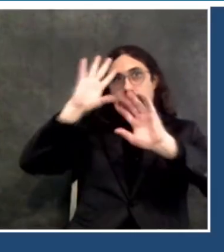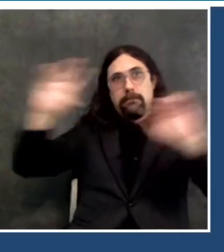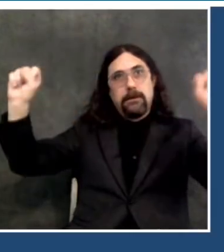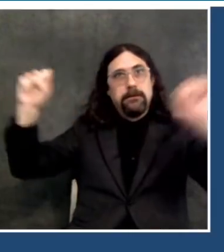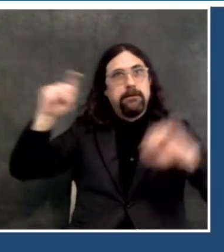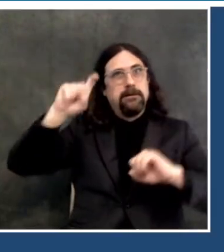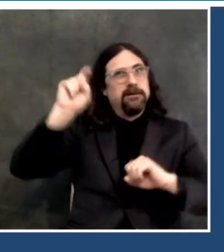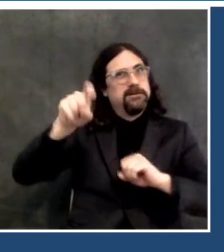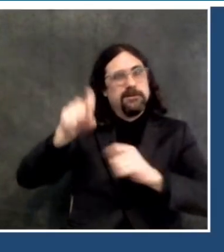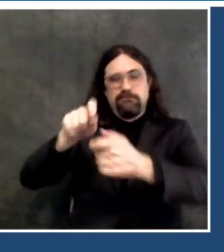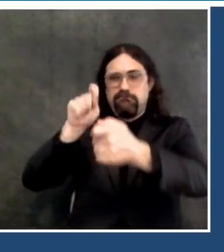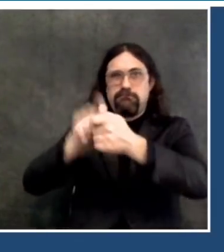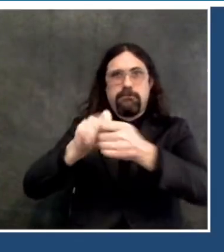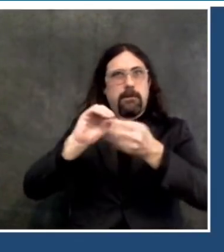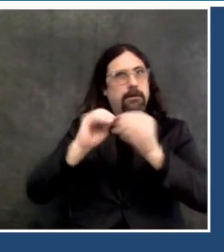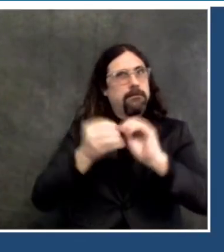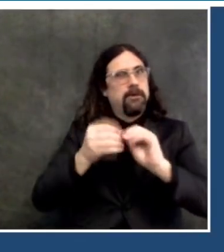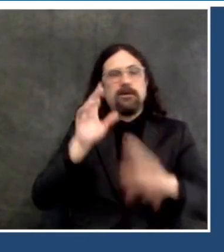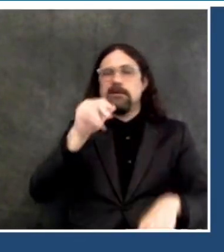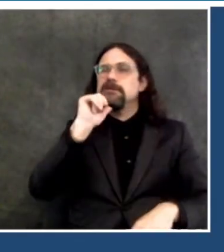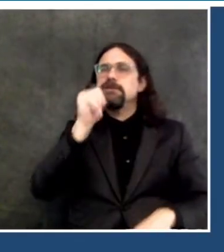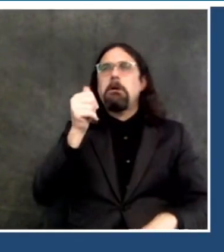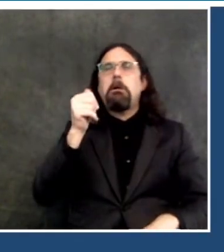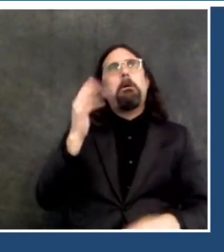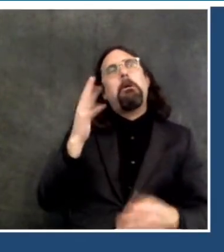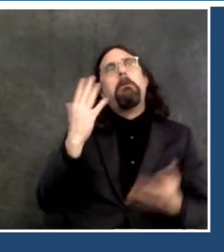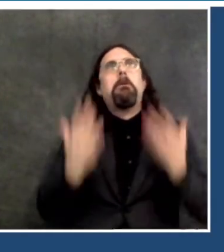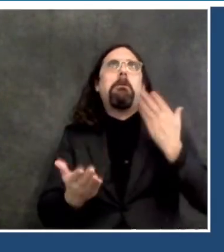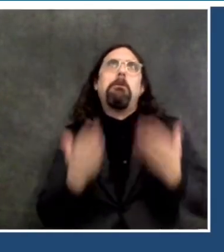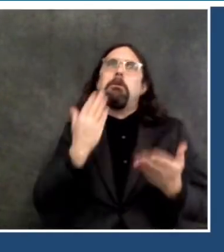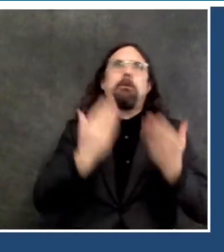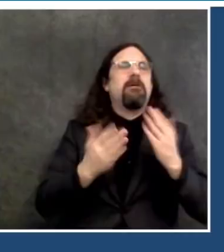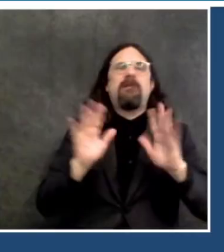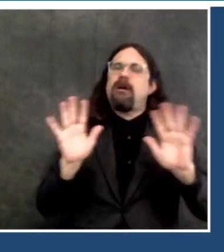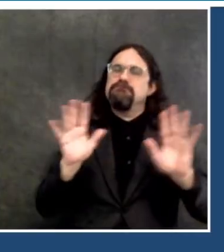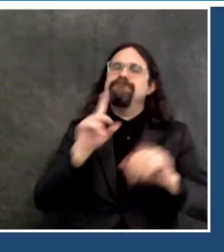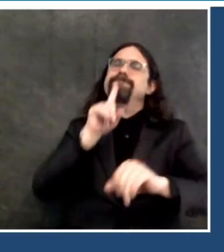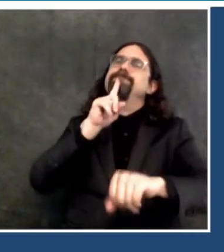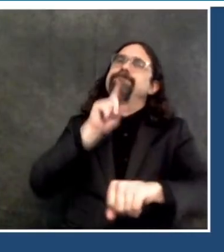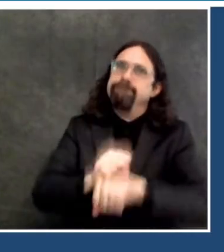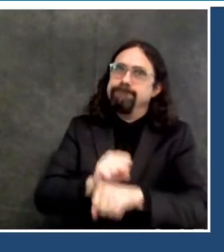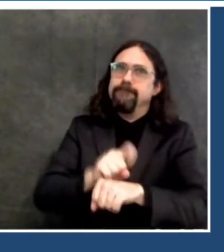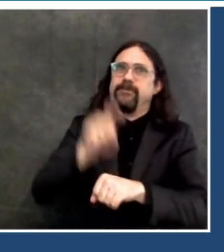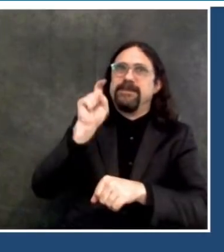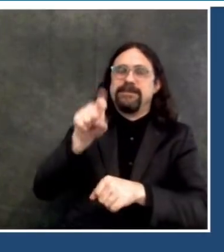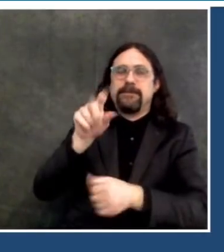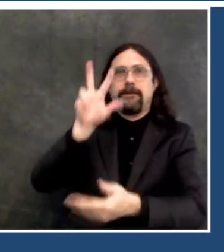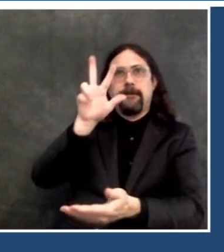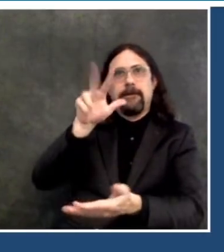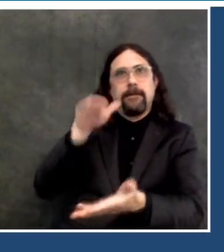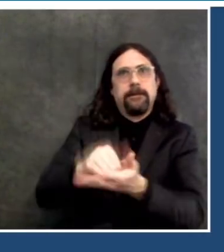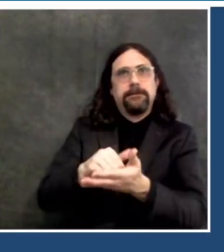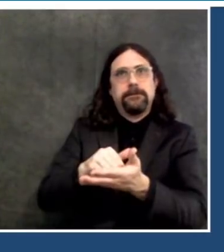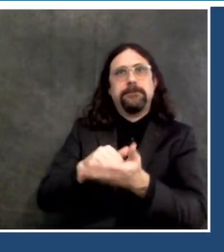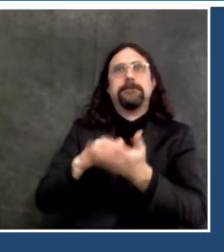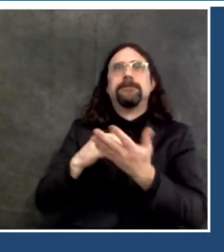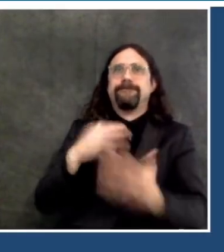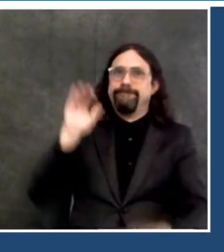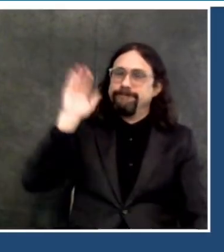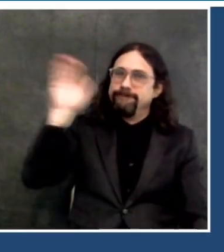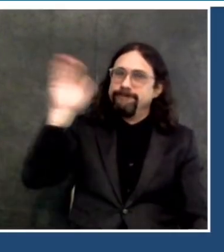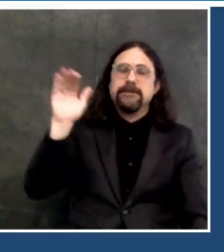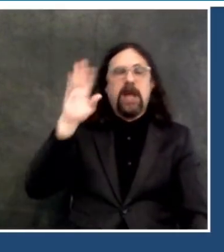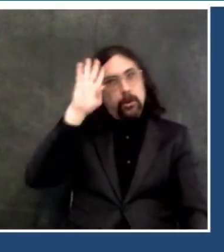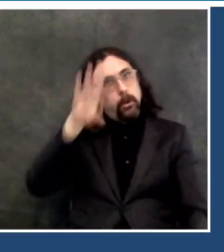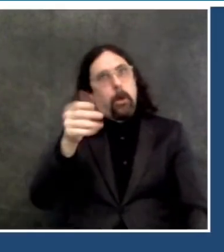know everyone's fighting to get more ventilators, create more ventilators, manufacture them. But for all those folks who are about to arrive in hospitals